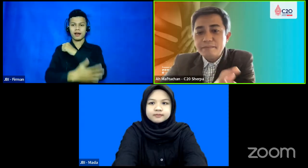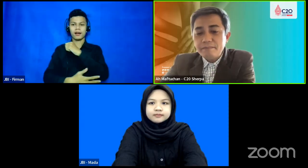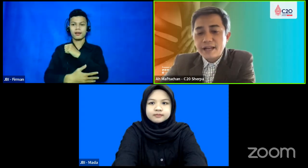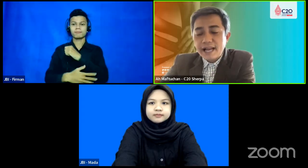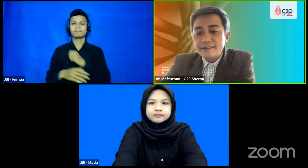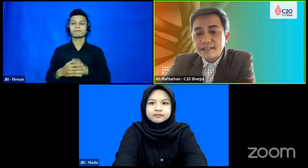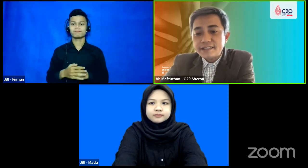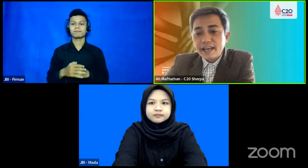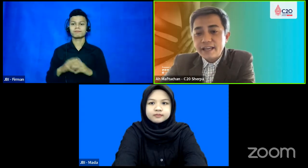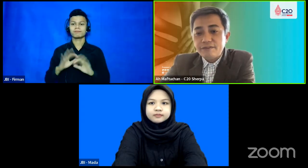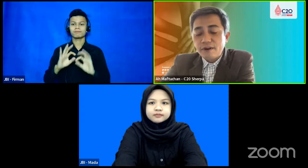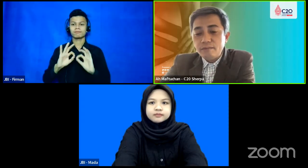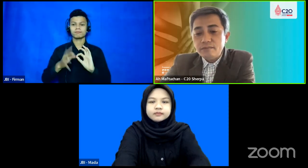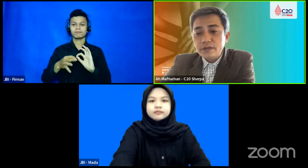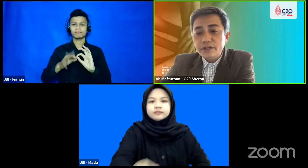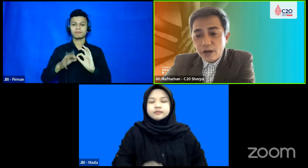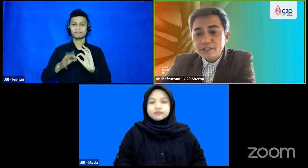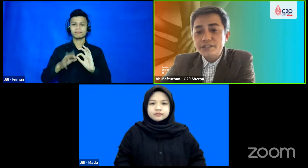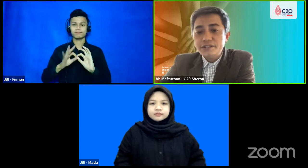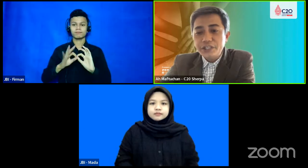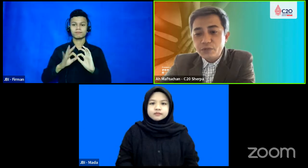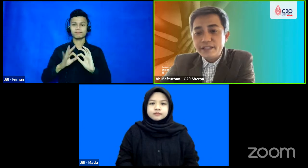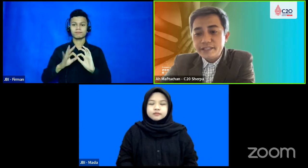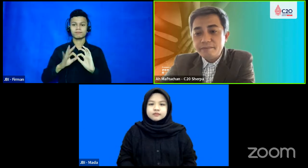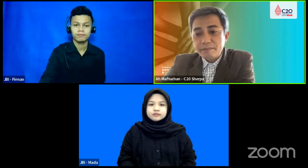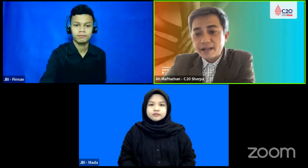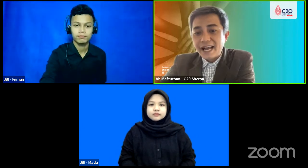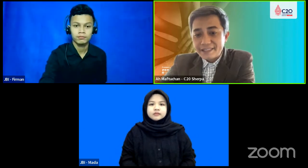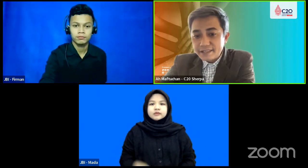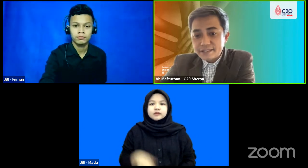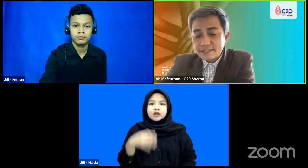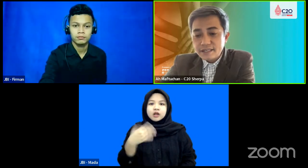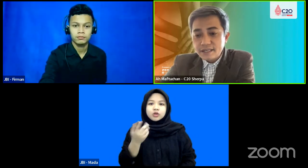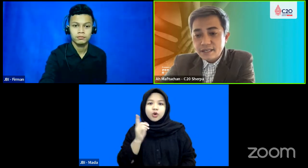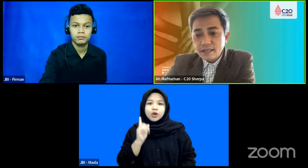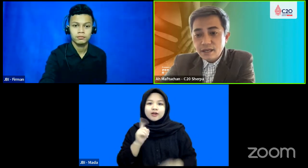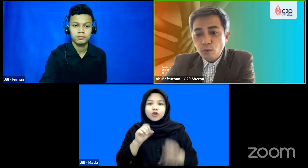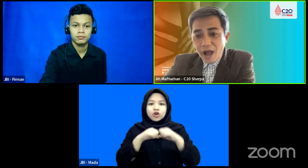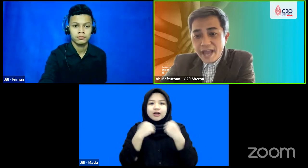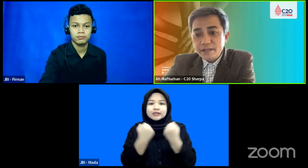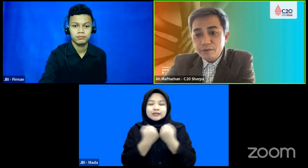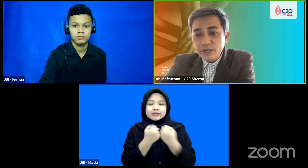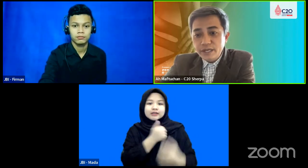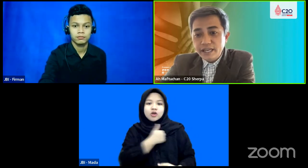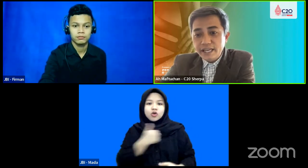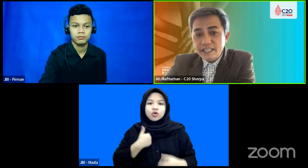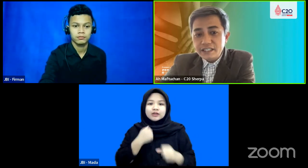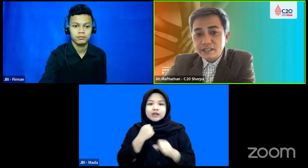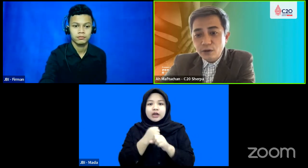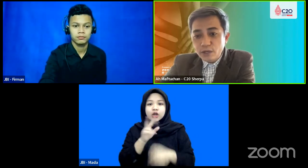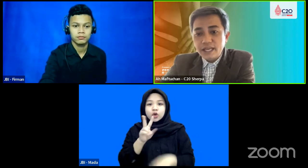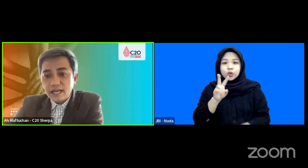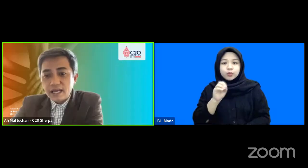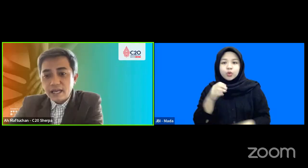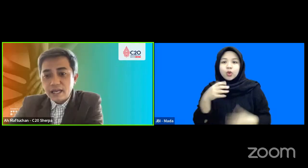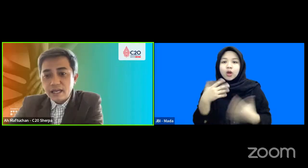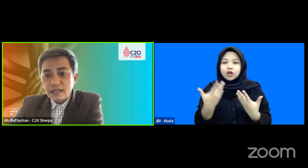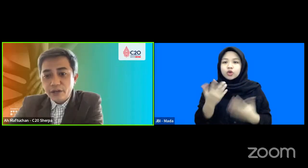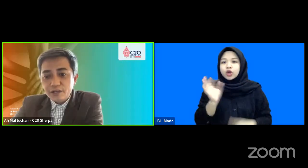G20 member countries and from non-G20 member countries. Why we